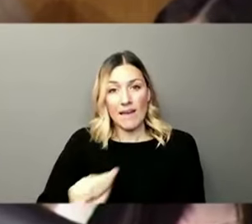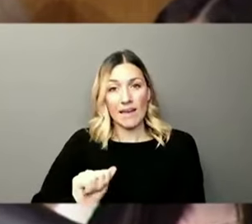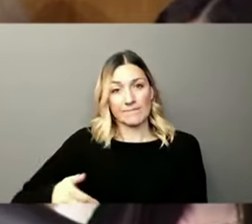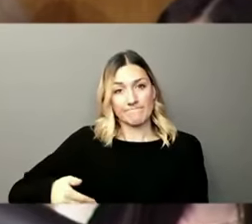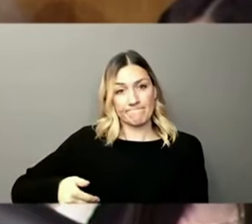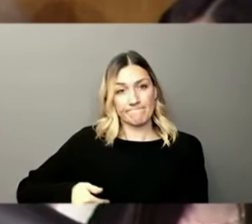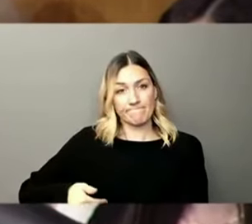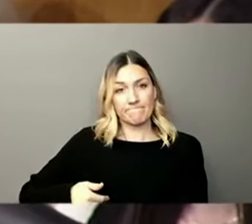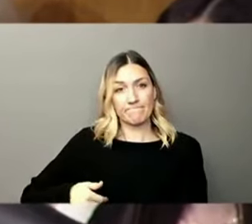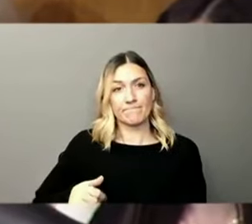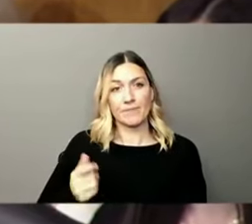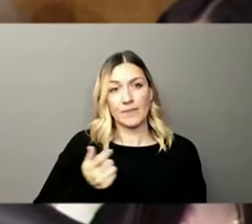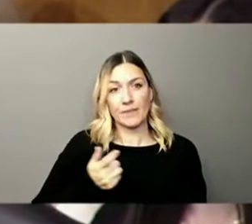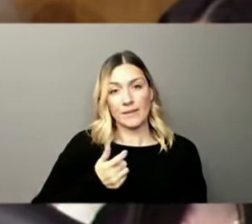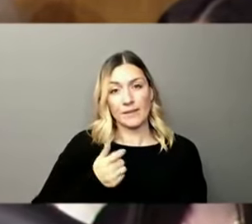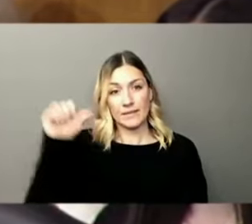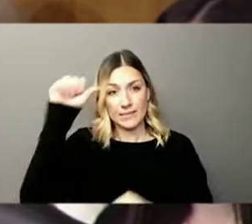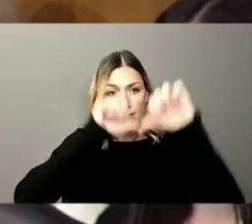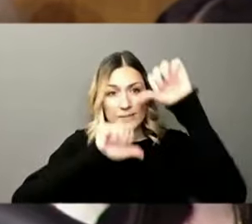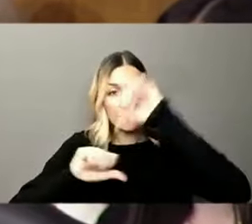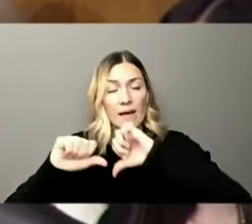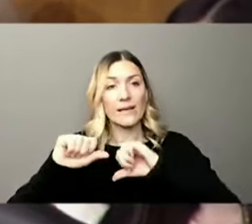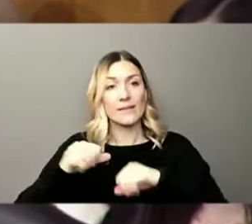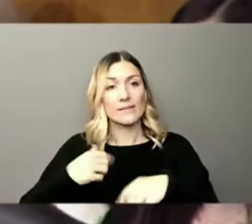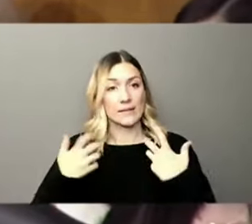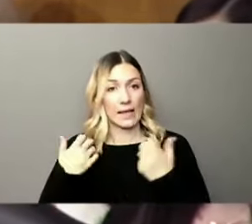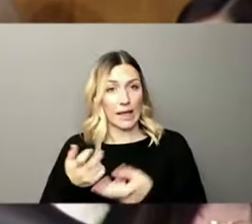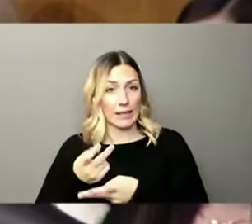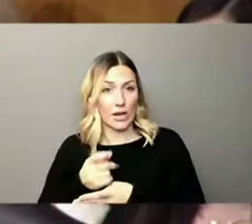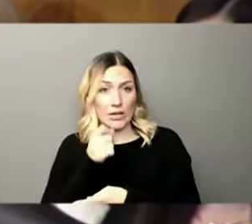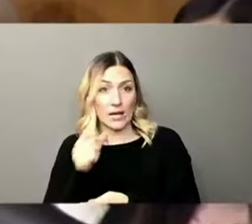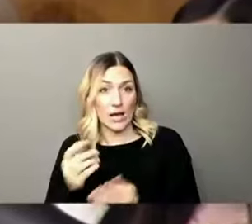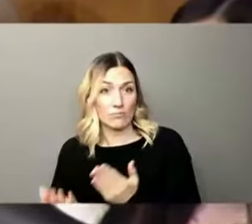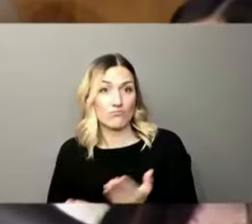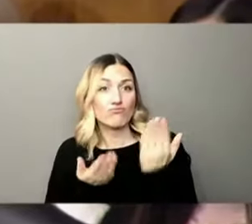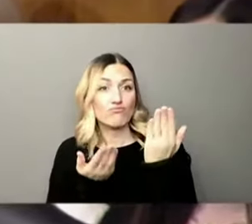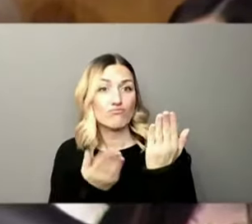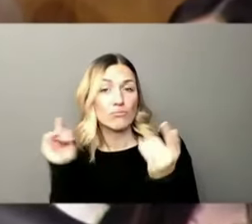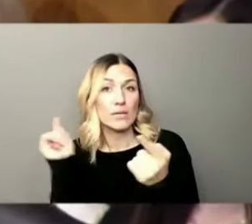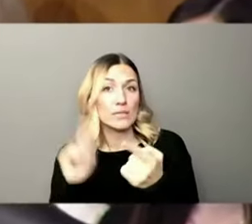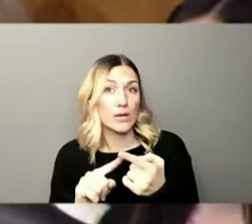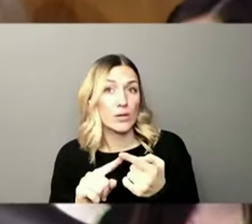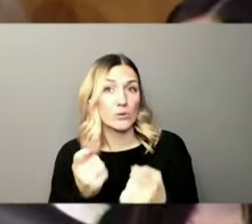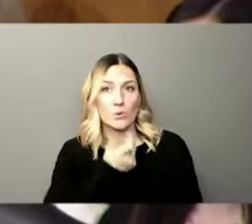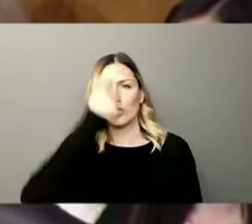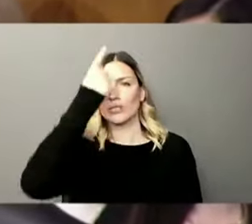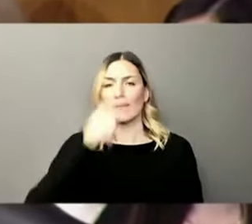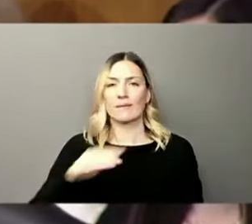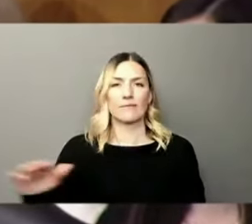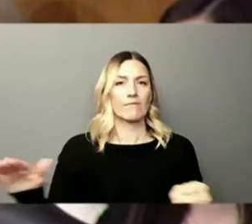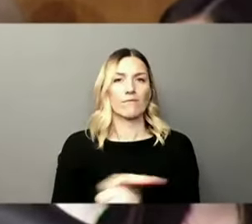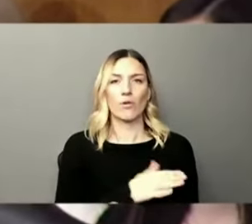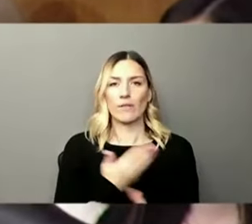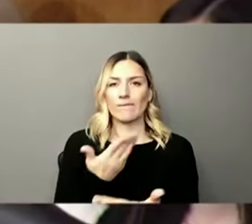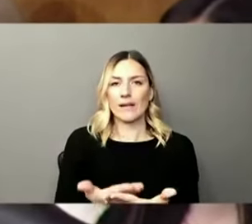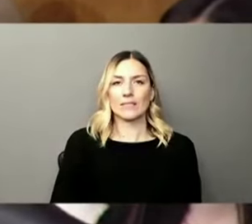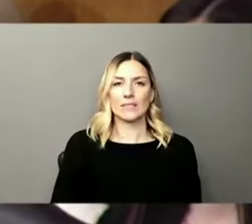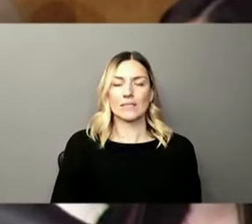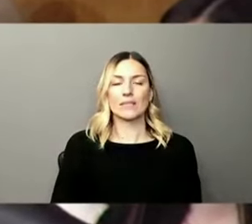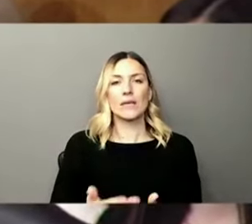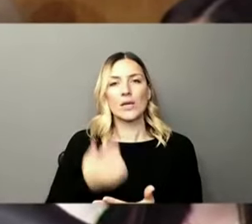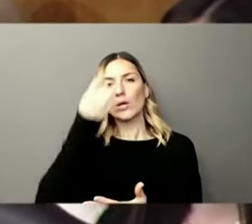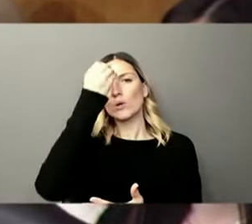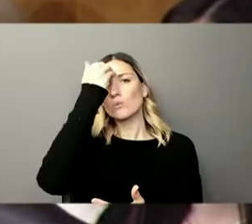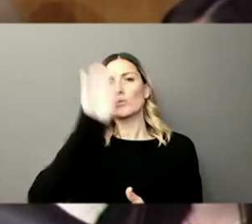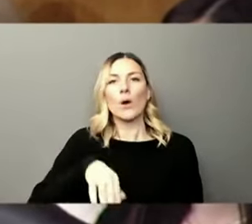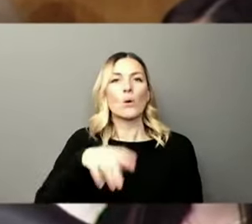science and certainly in healthcare to not present things until you understand how, you know, all the facts and know what exactly